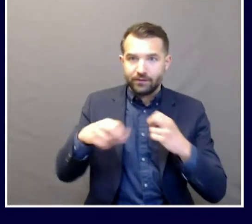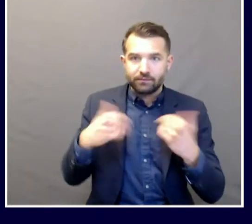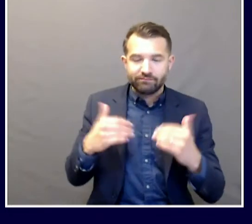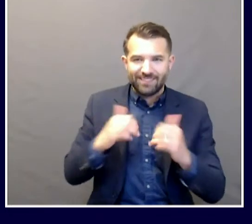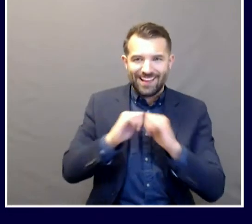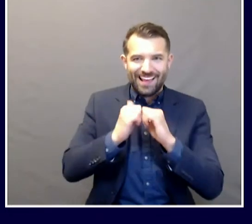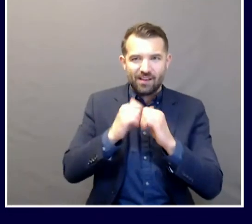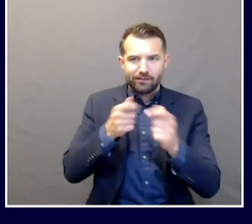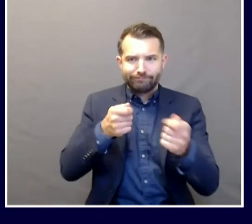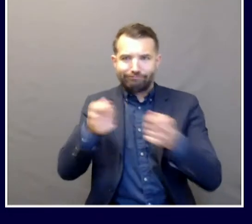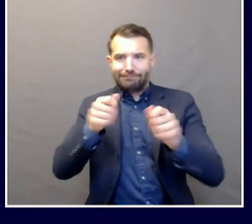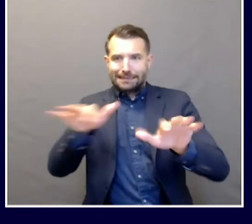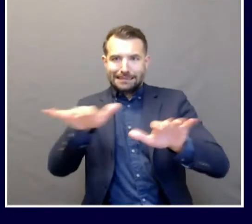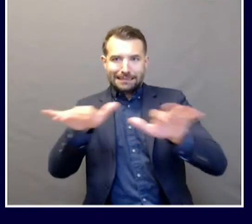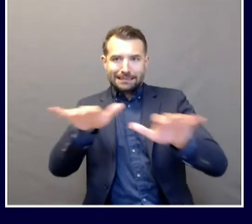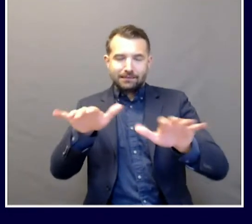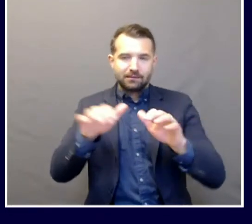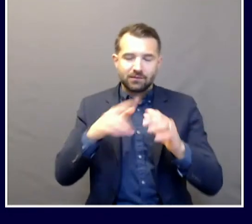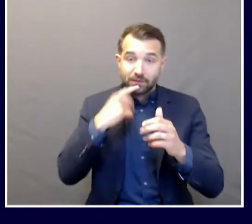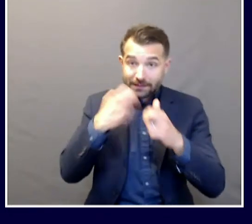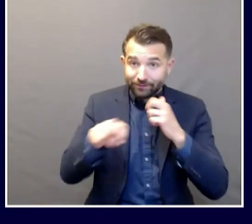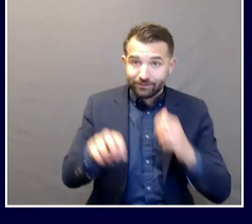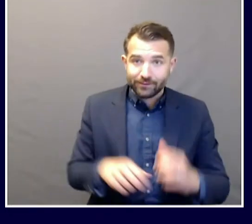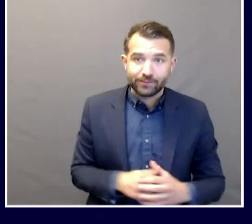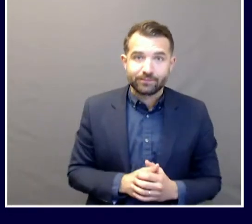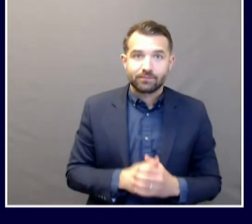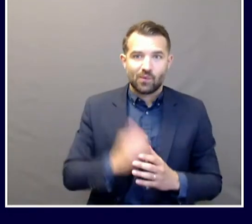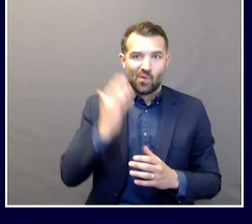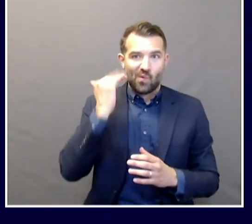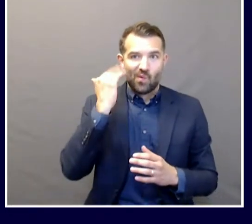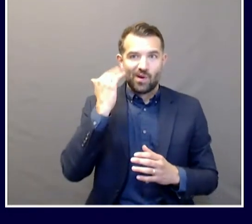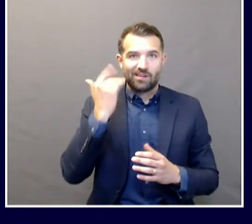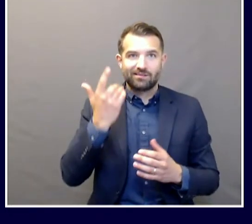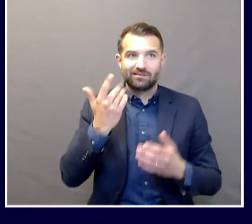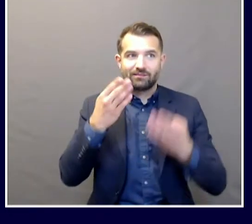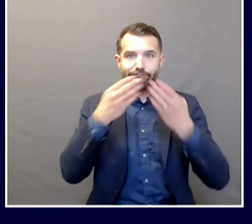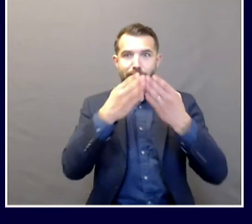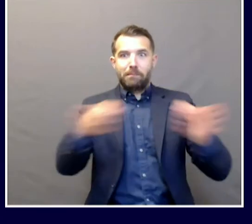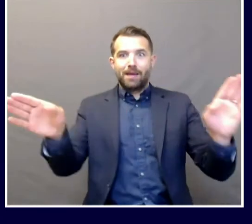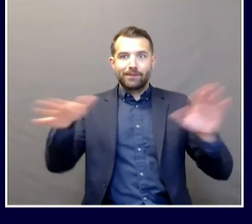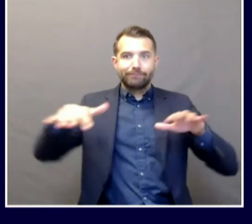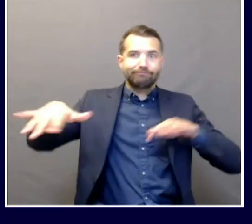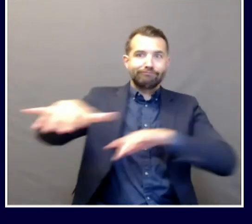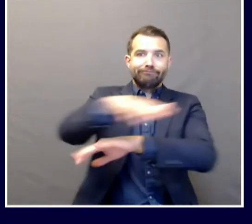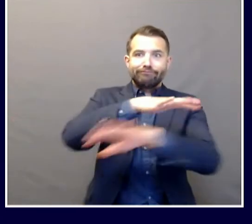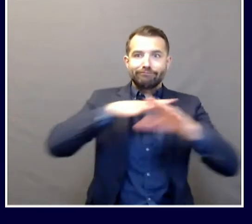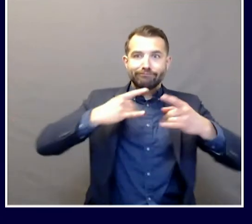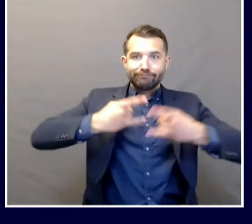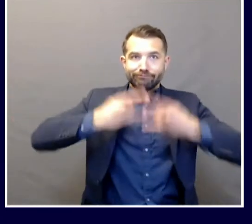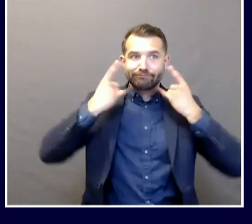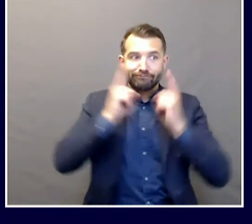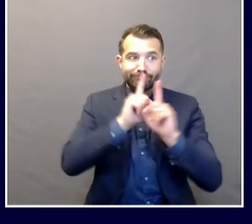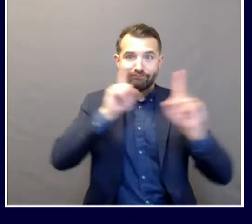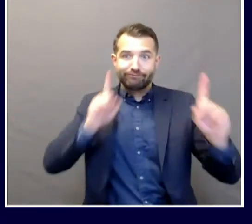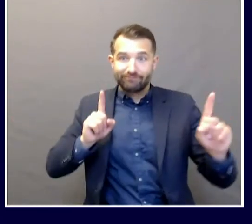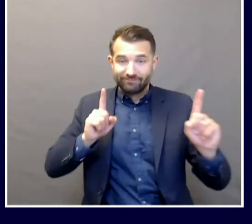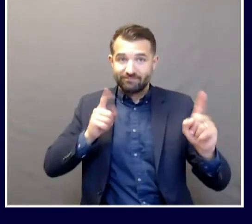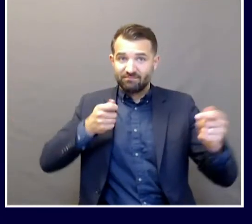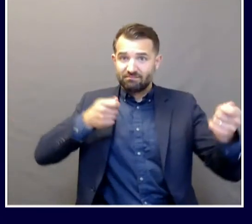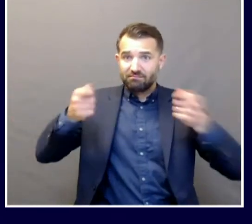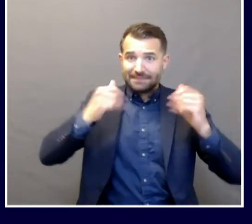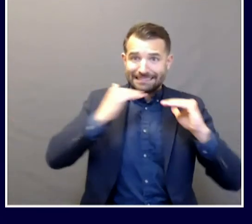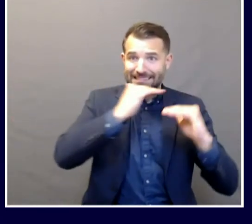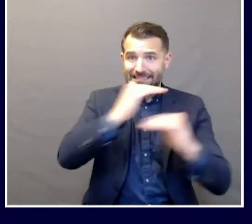settings. We can do everything we can to tamp down the likelihood that when a group that one of whom may have COVID goes to a